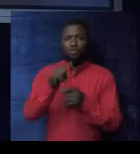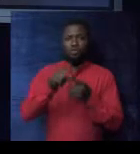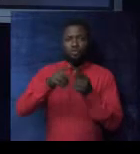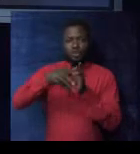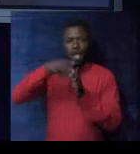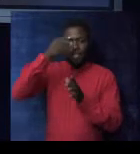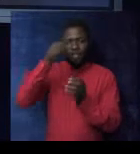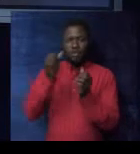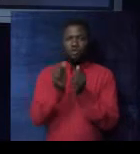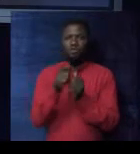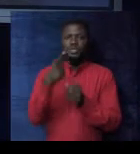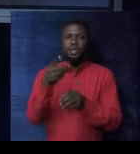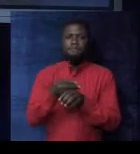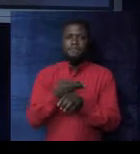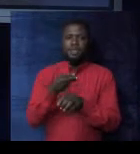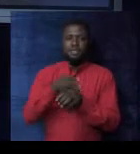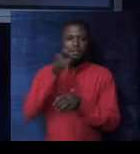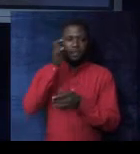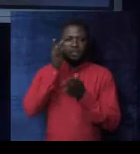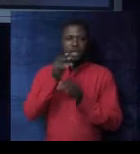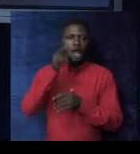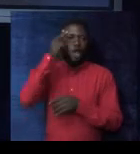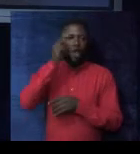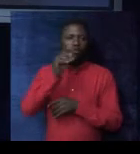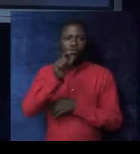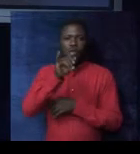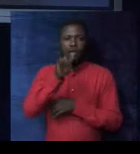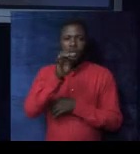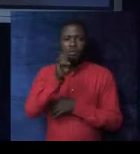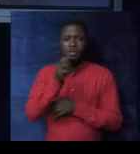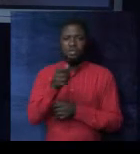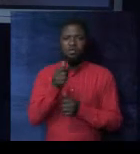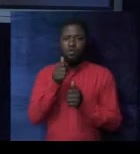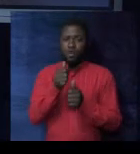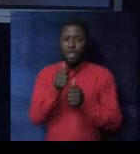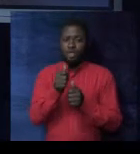you to learn with the mathematician Okwagbaje. Well done, children.